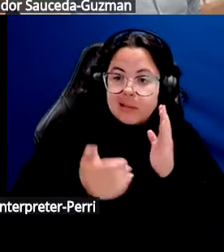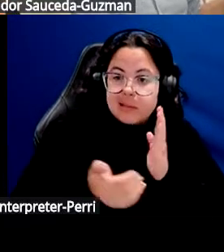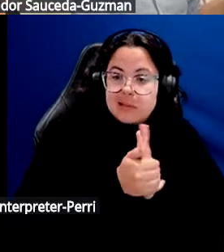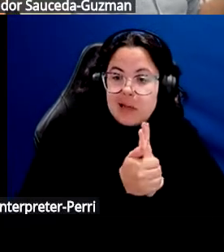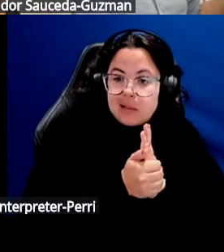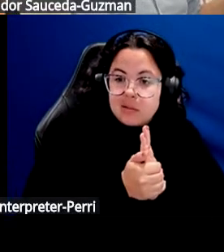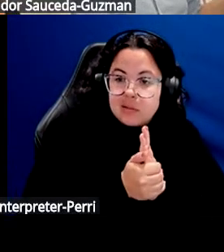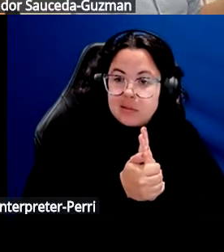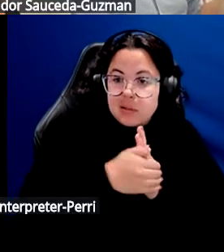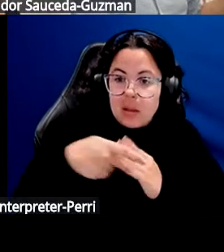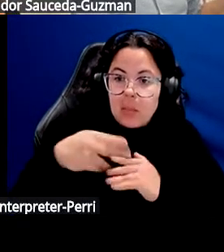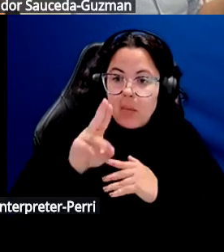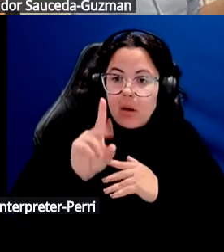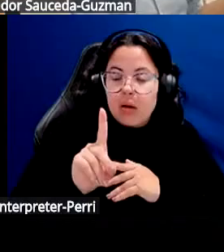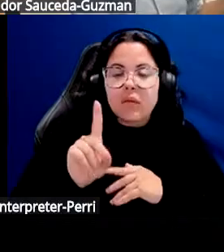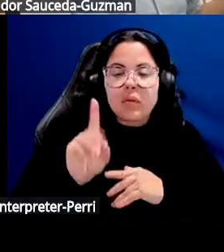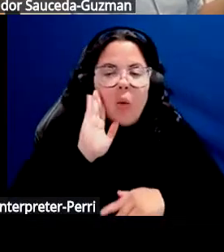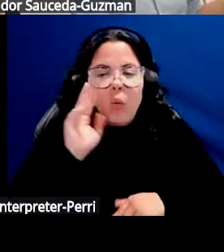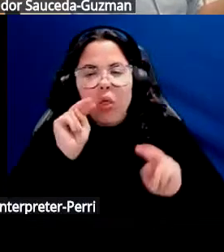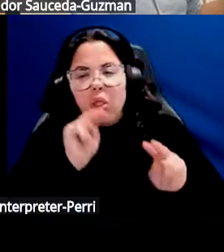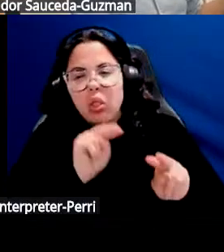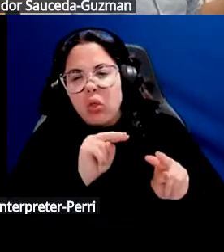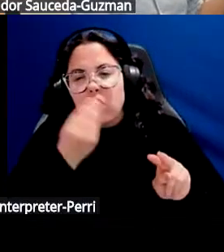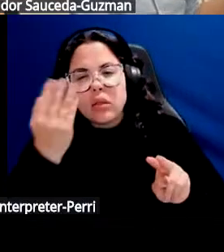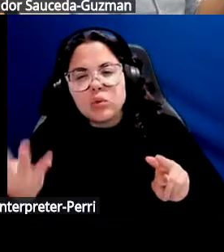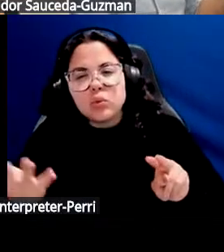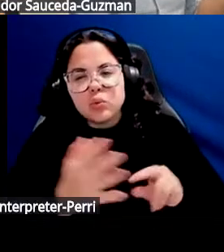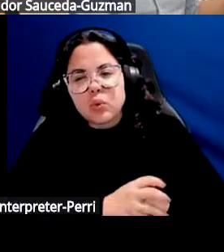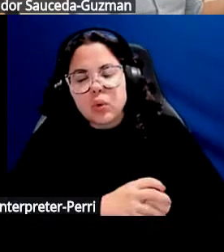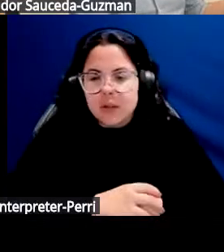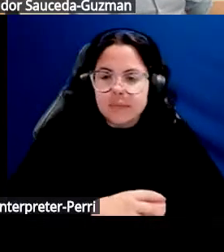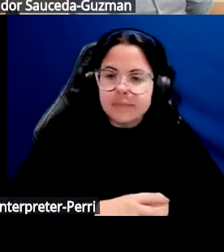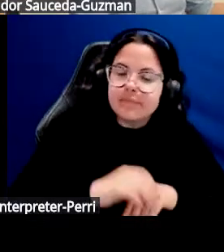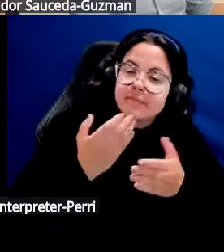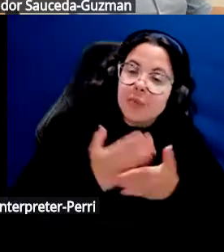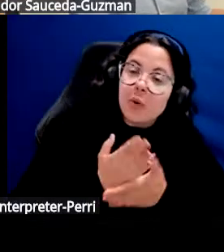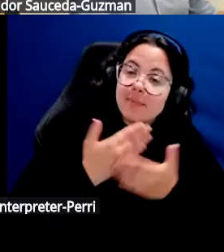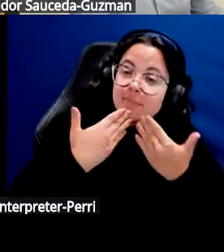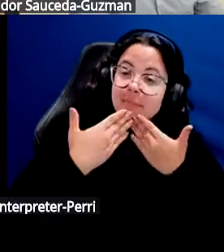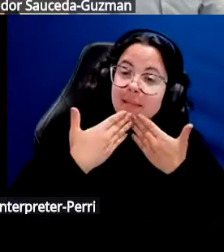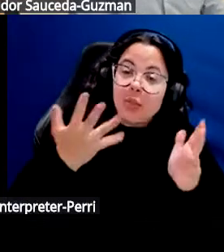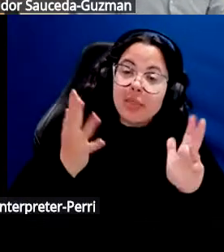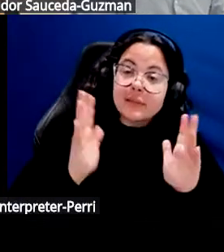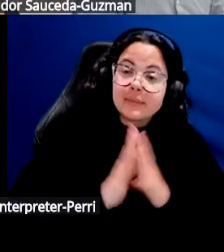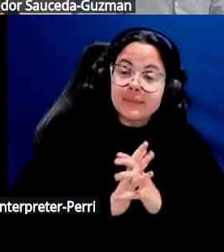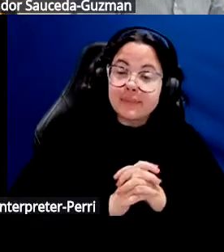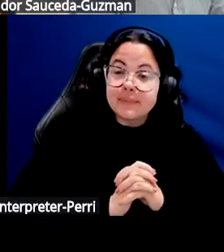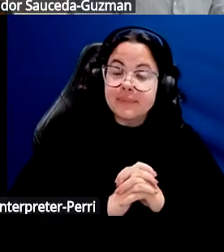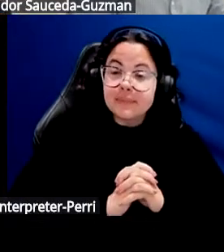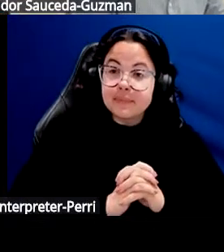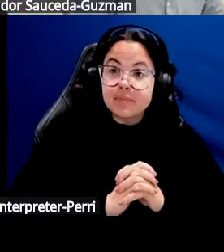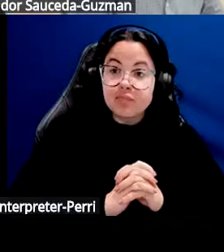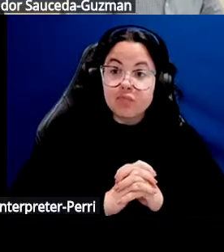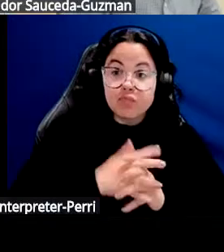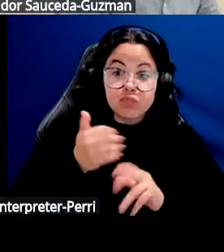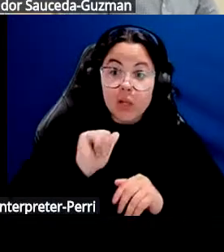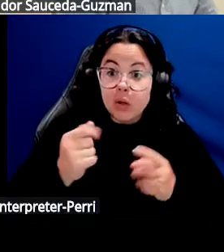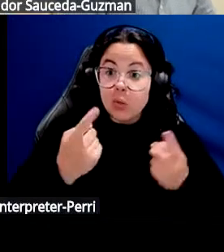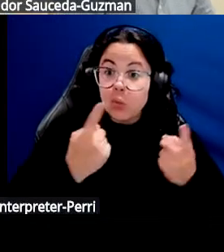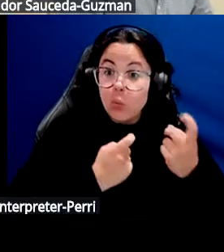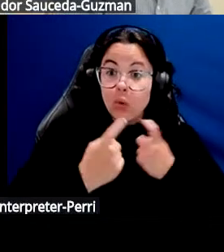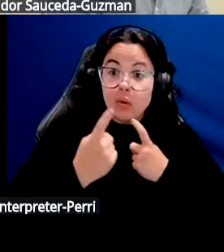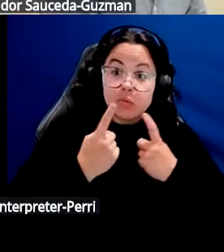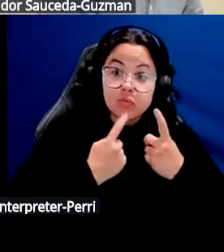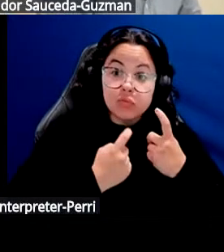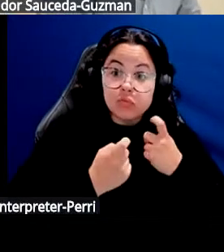to the PUD? I will look. Yeah, I can look Okay, into that. all right, Yeah. thanks. That's all for me. Do we have any No problem. questions